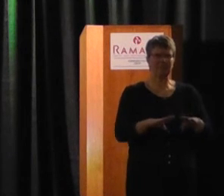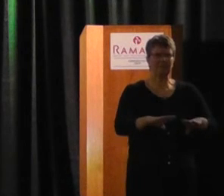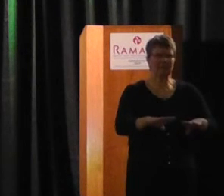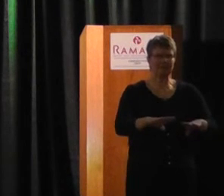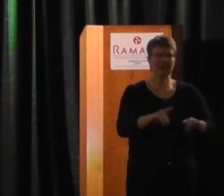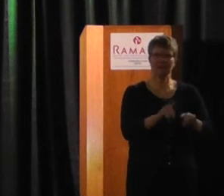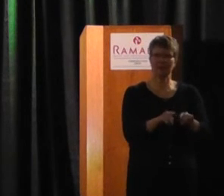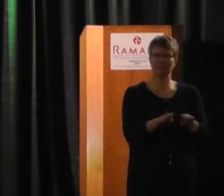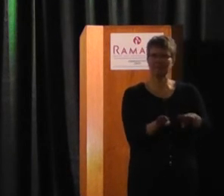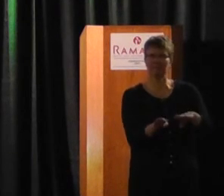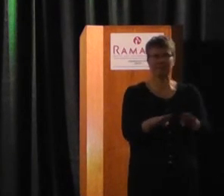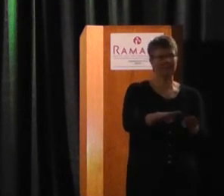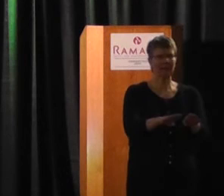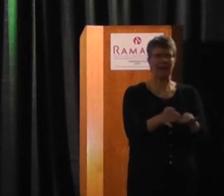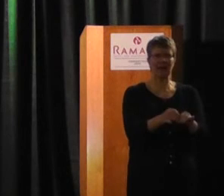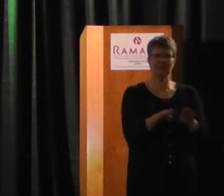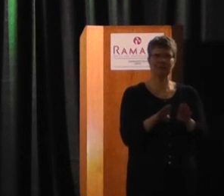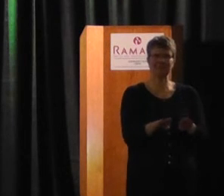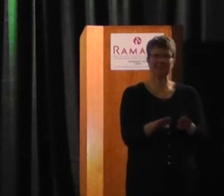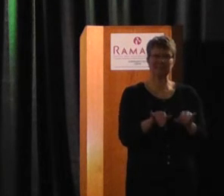you. And so